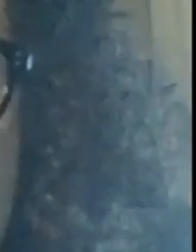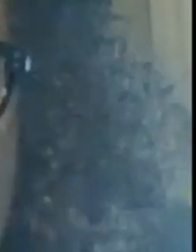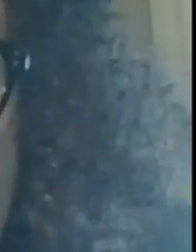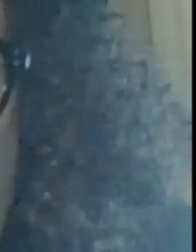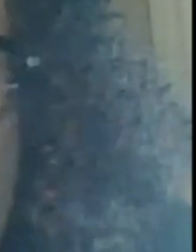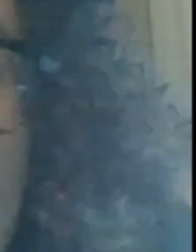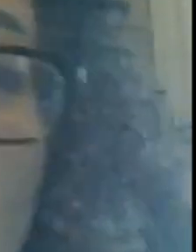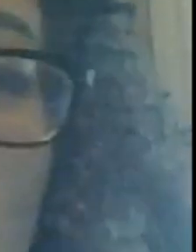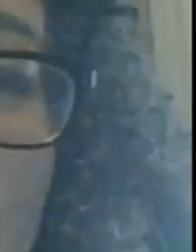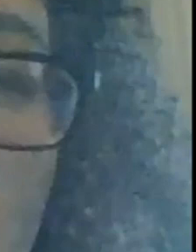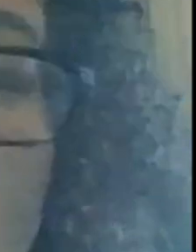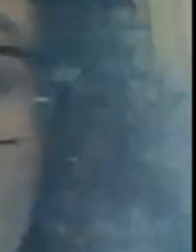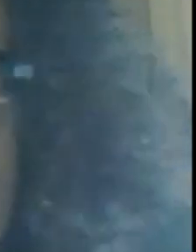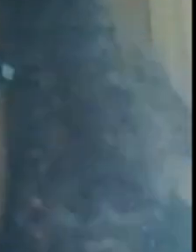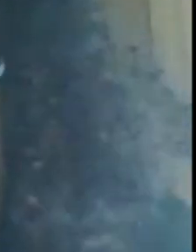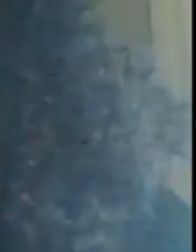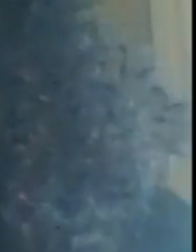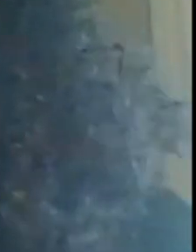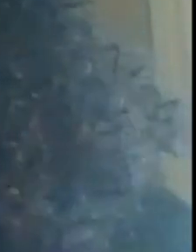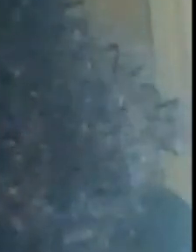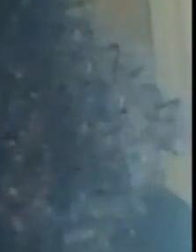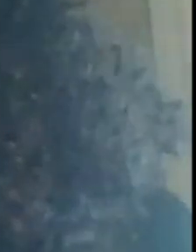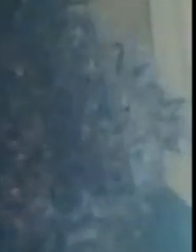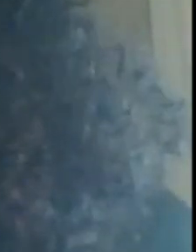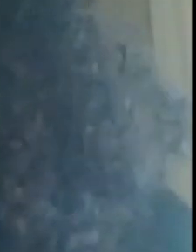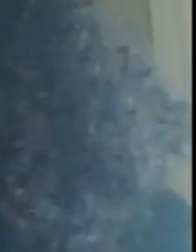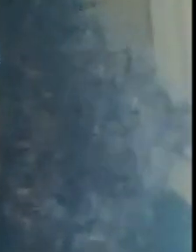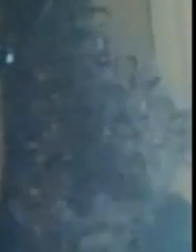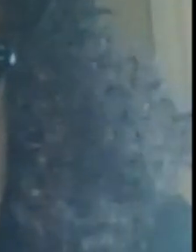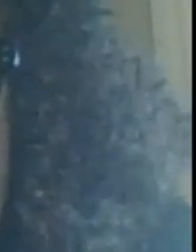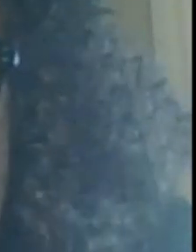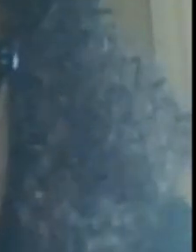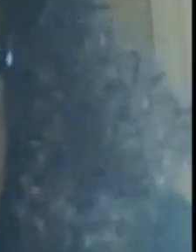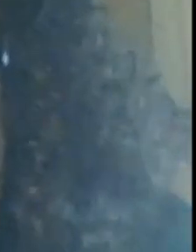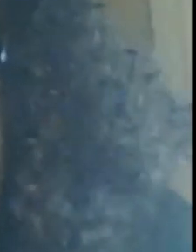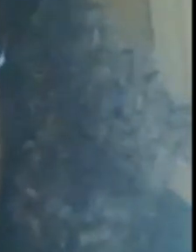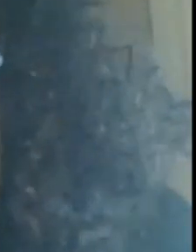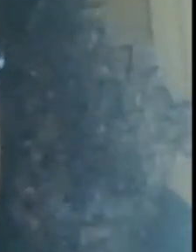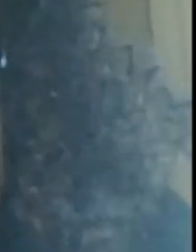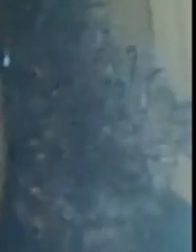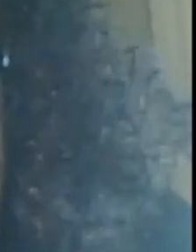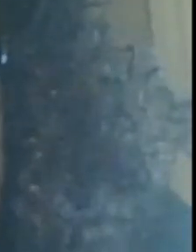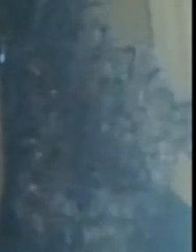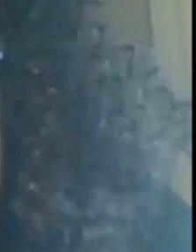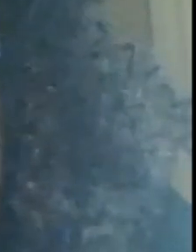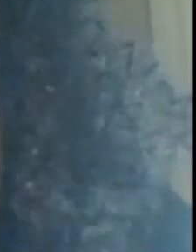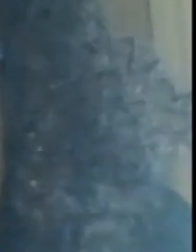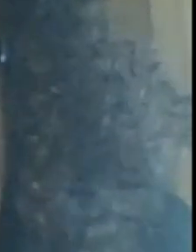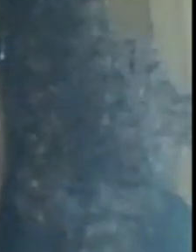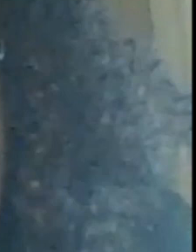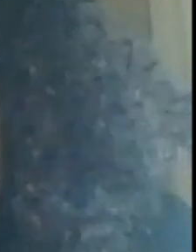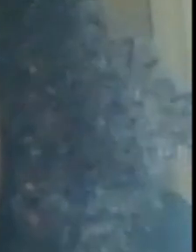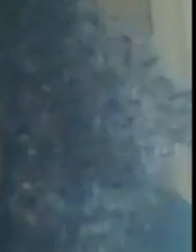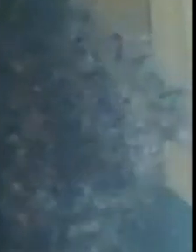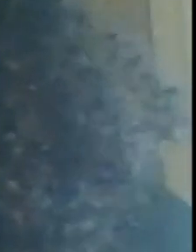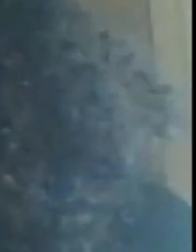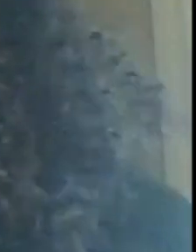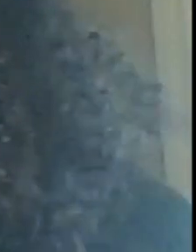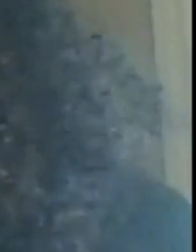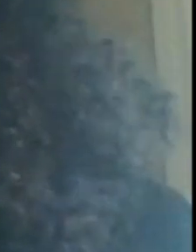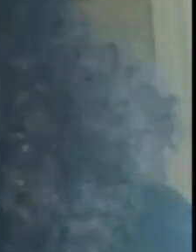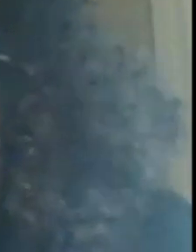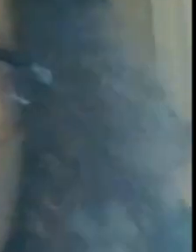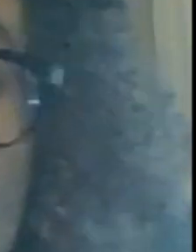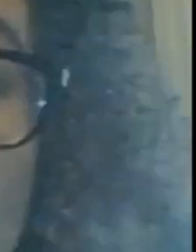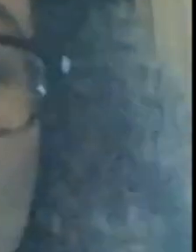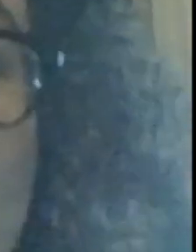Leela. Her camera should be on. She is going to be our ASL interpreter for this session. And I also want to introduce Courtney. She'll be